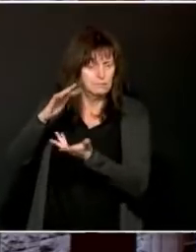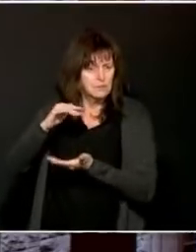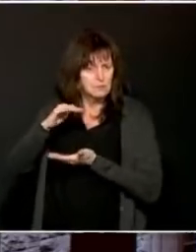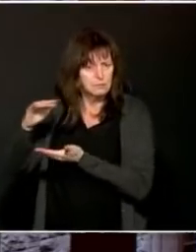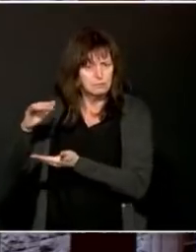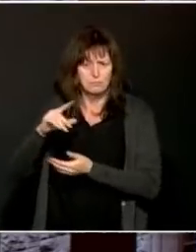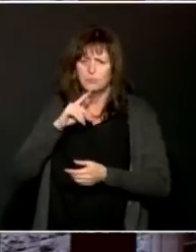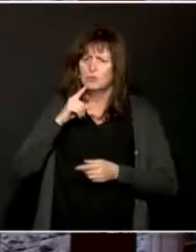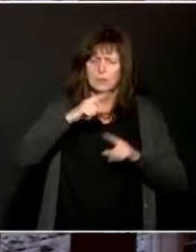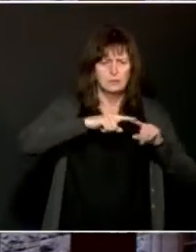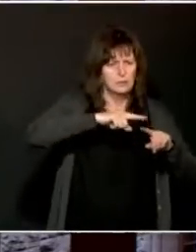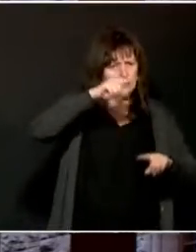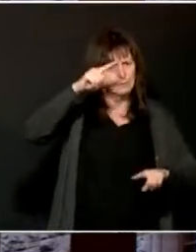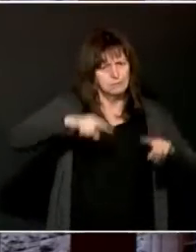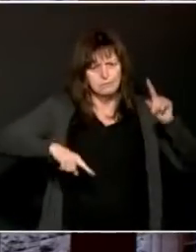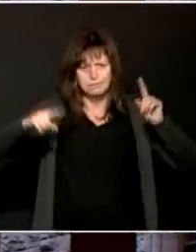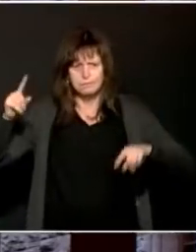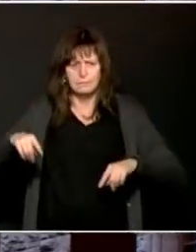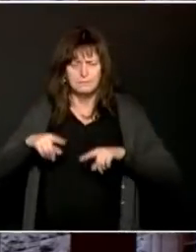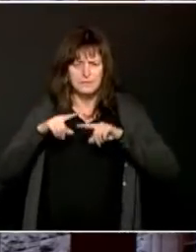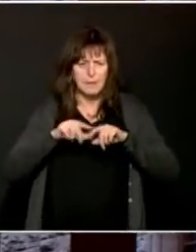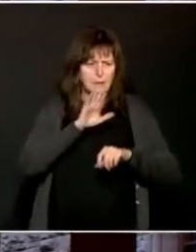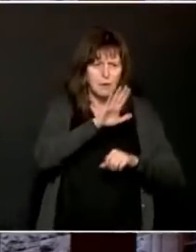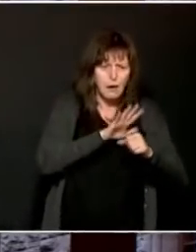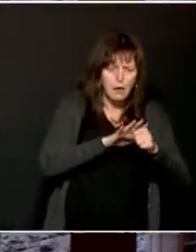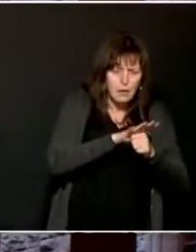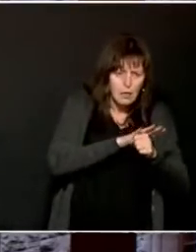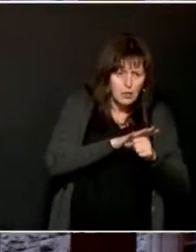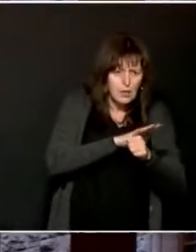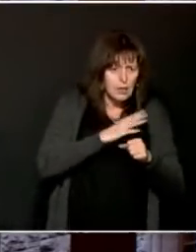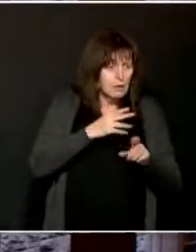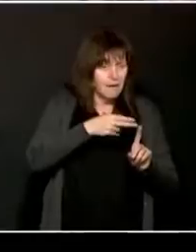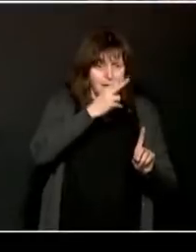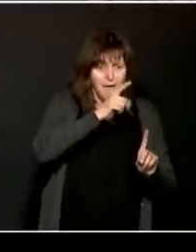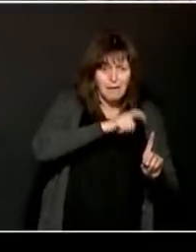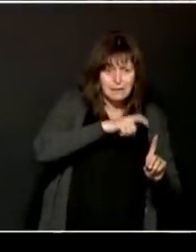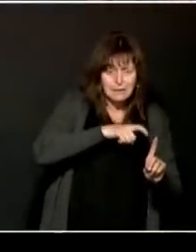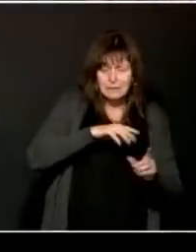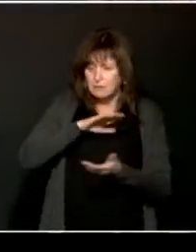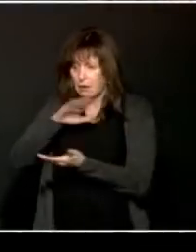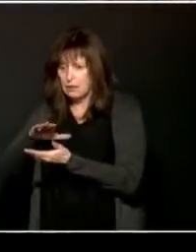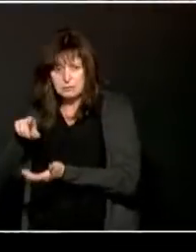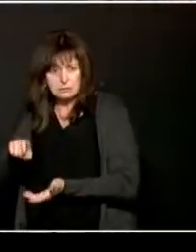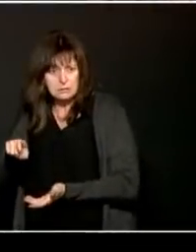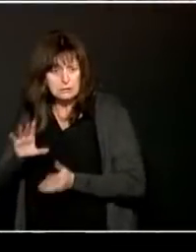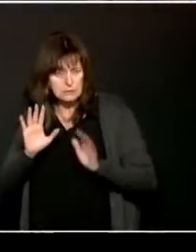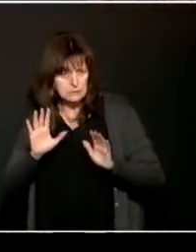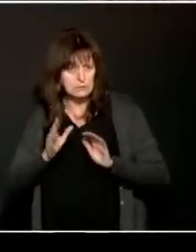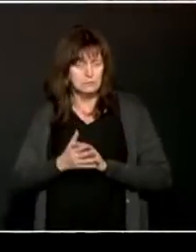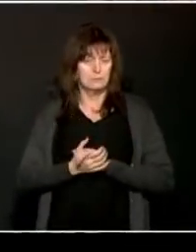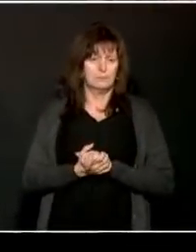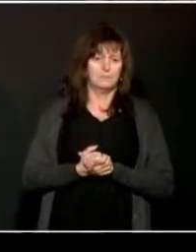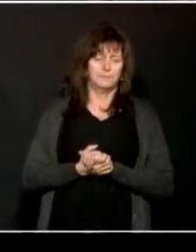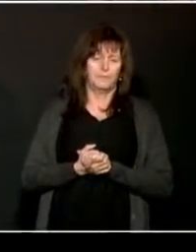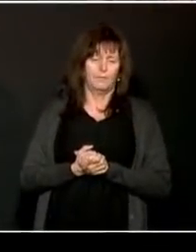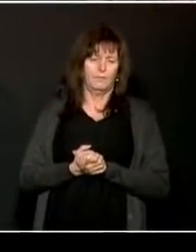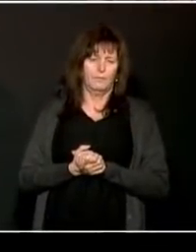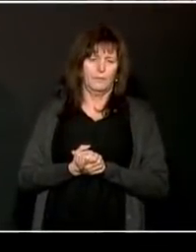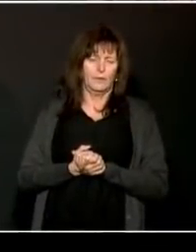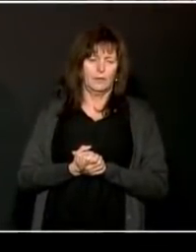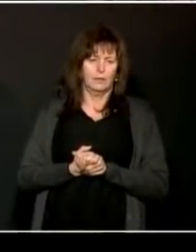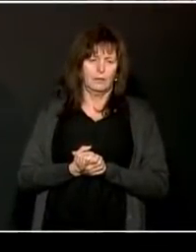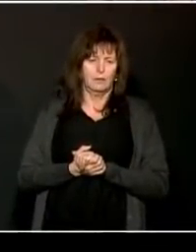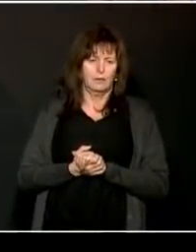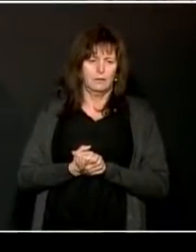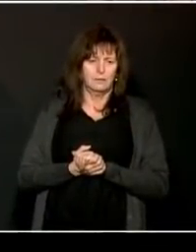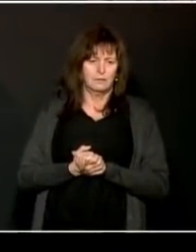their respective jurisdictions. Last question, unless someone else joins the queue. Rob Ferguson, Toronto Star. Please